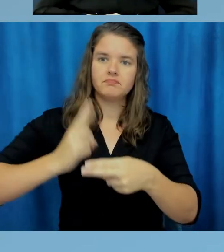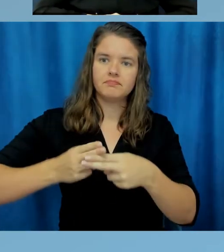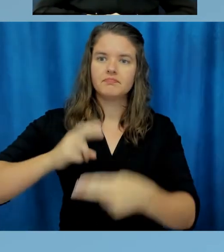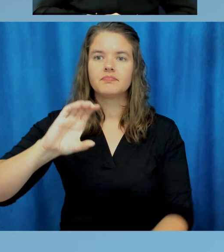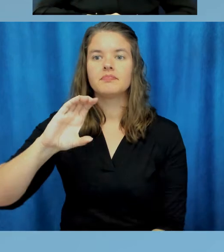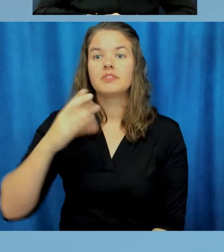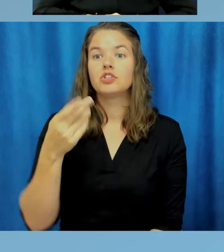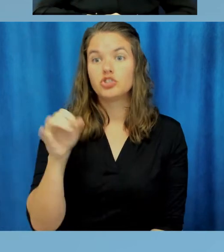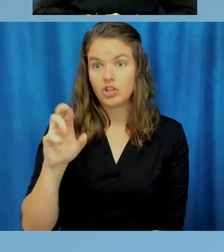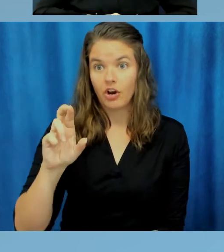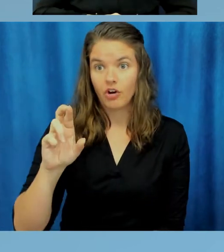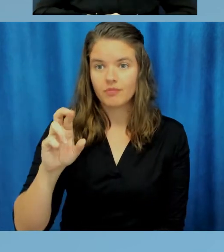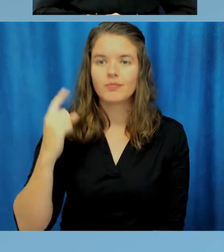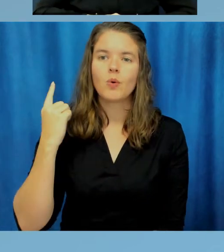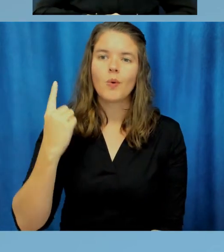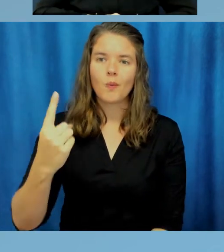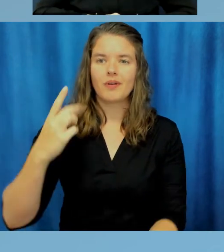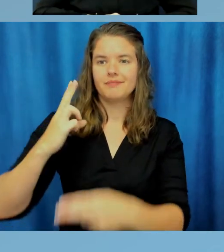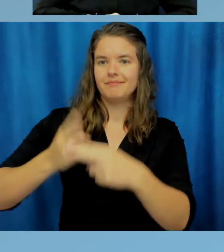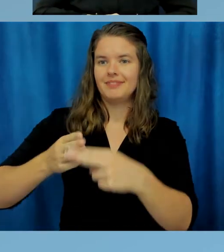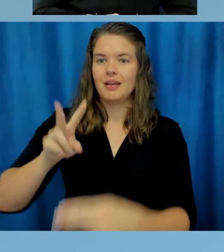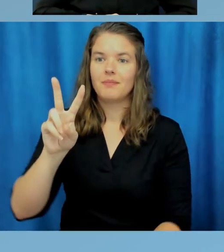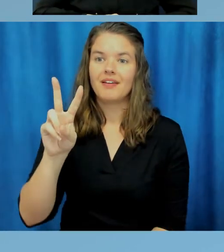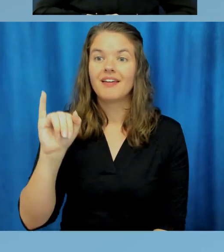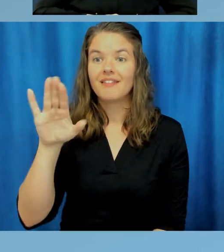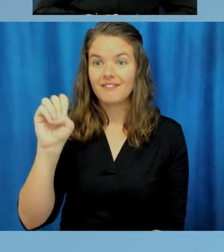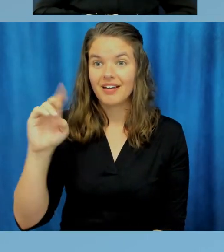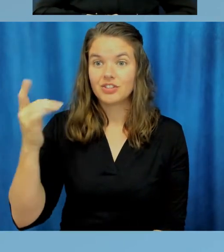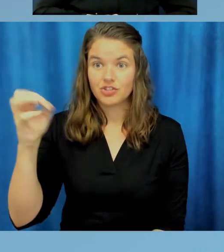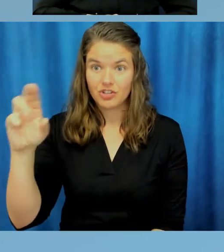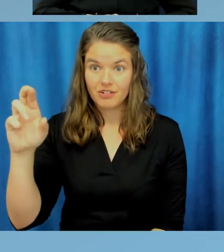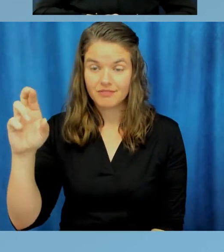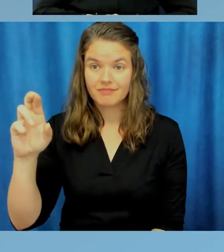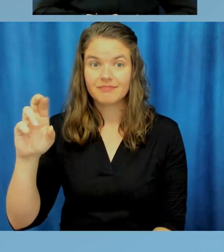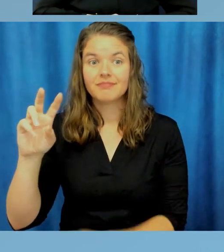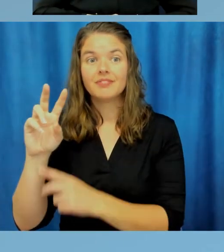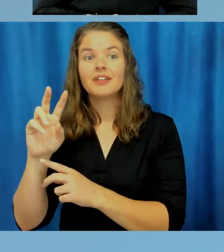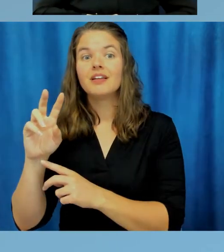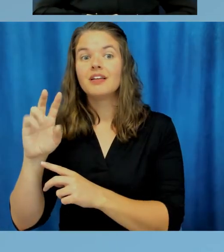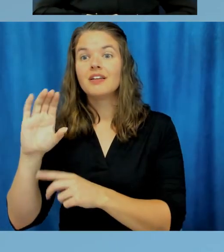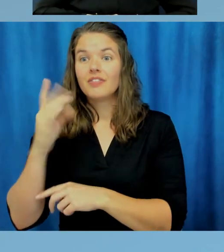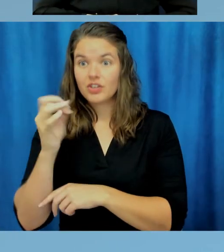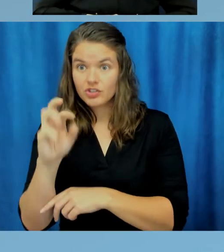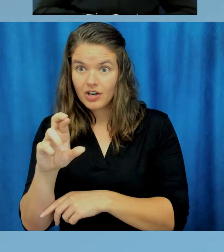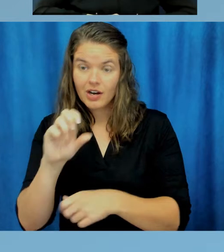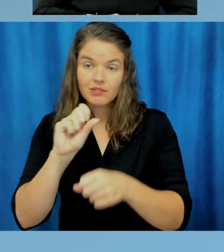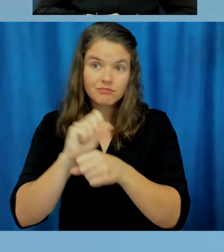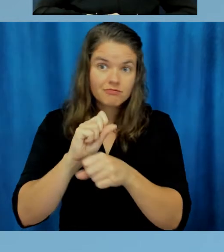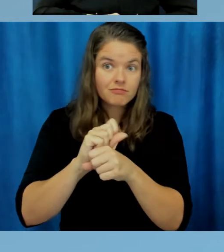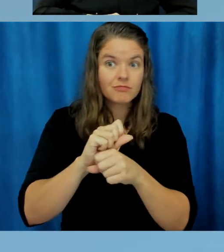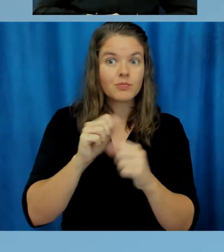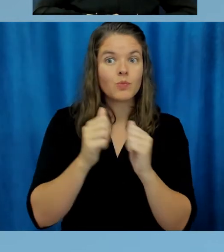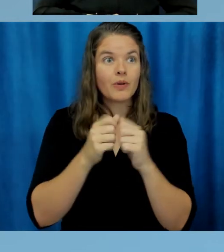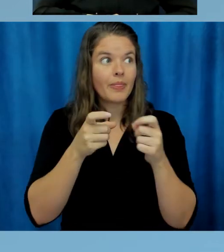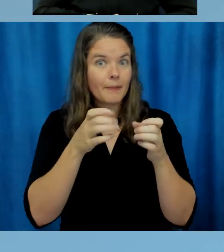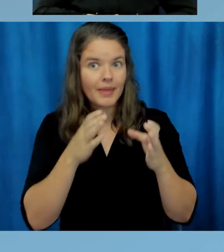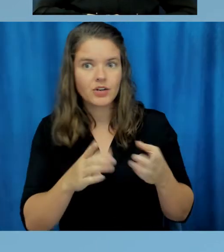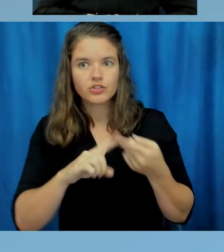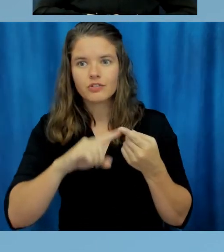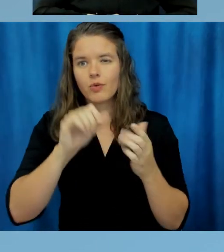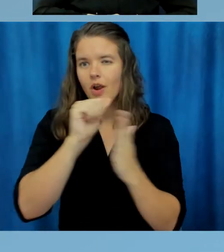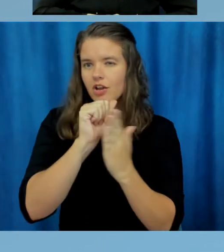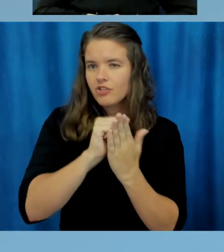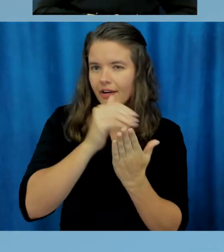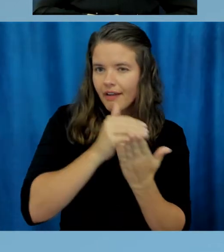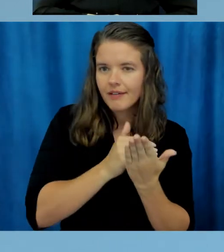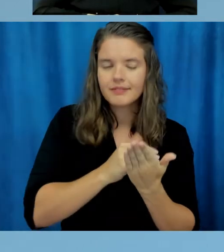chair. The chair works with the board manager to create an agenda for the meetings, works with the board manager in providing